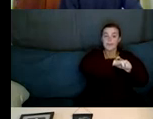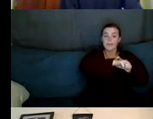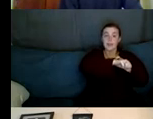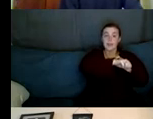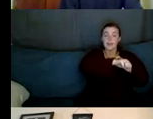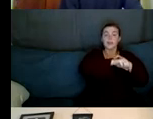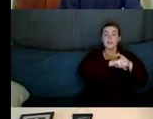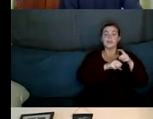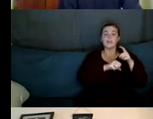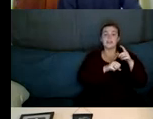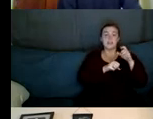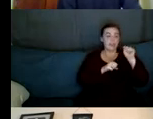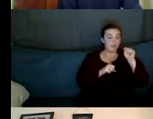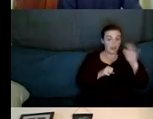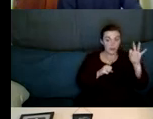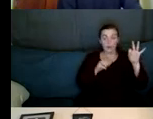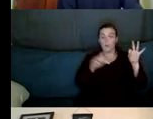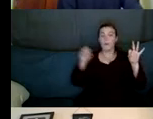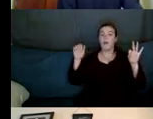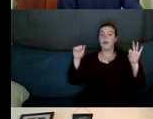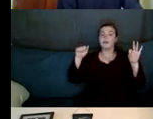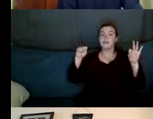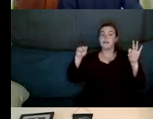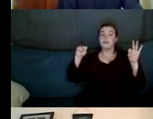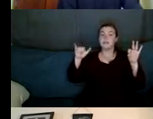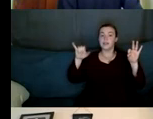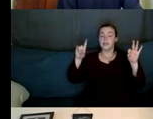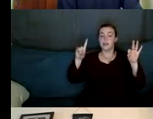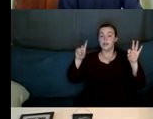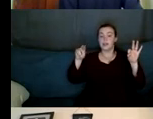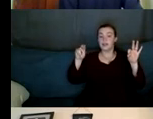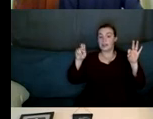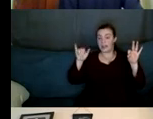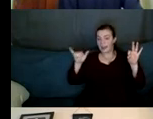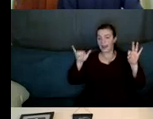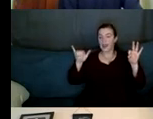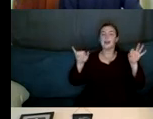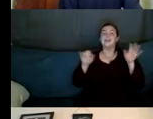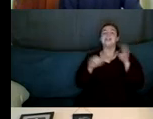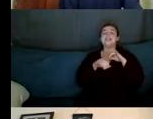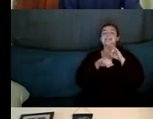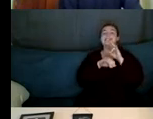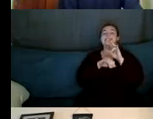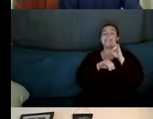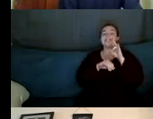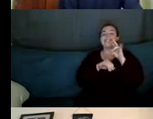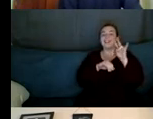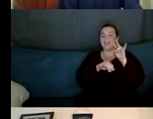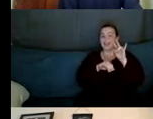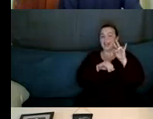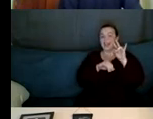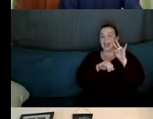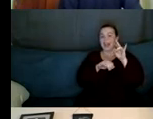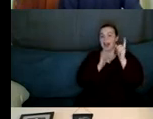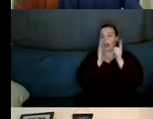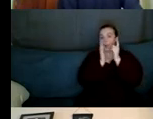So when it is Friday evening here on the west coast of North America, it is